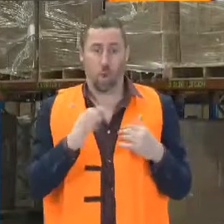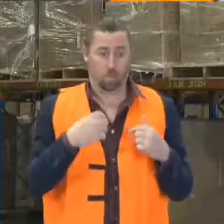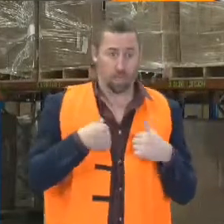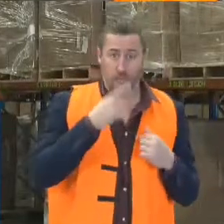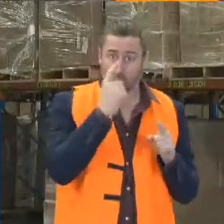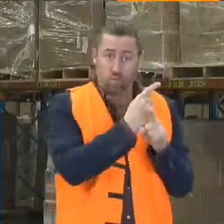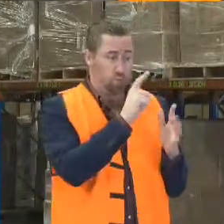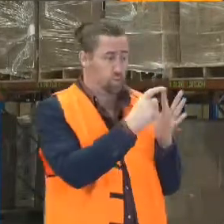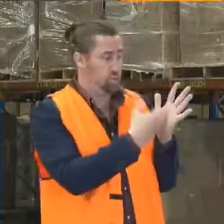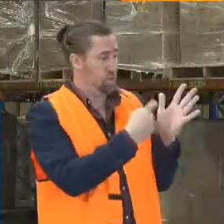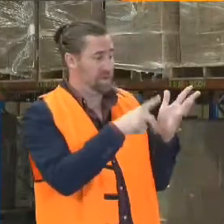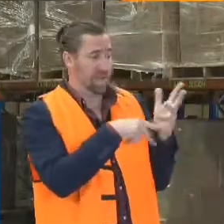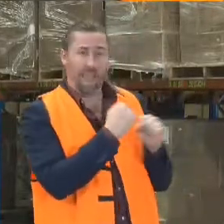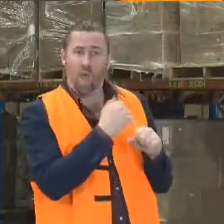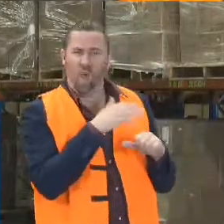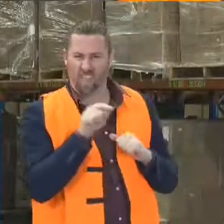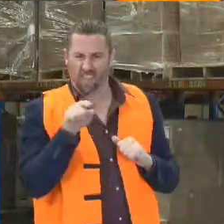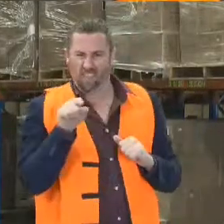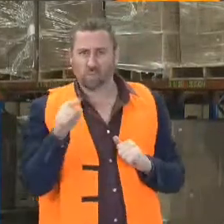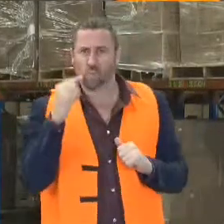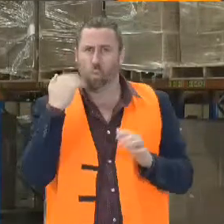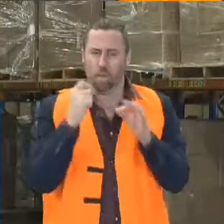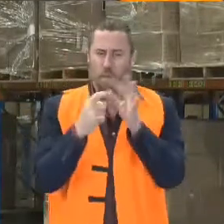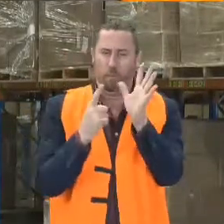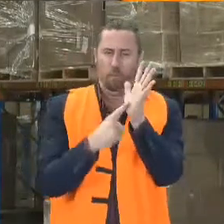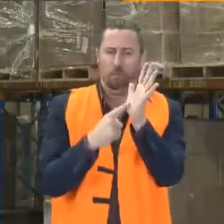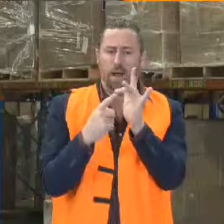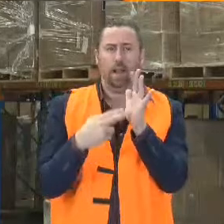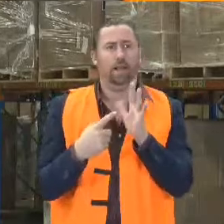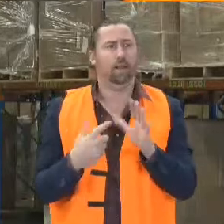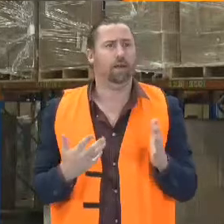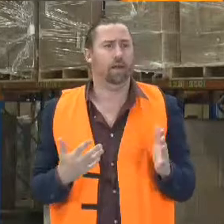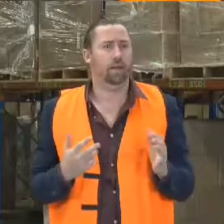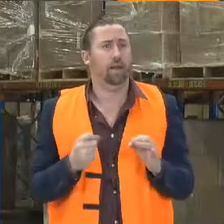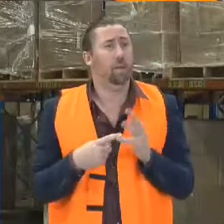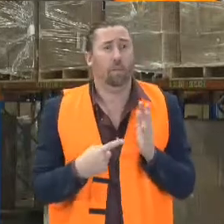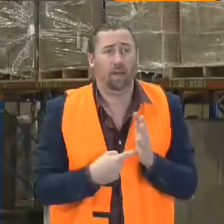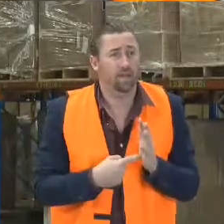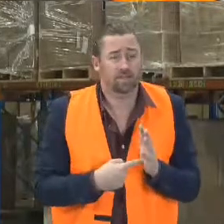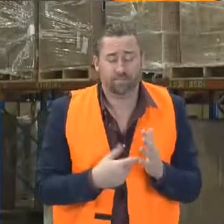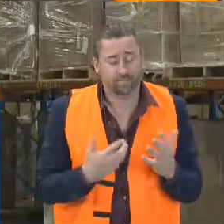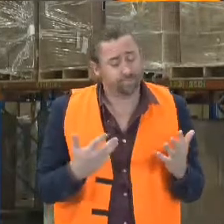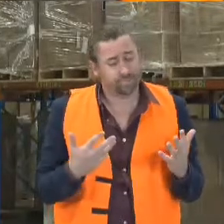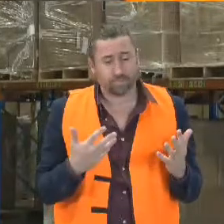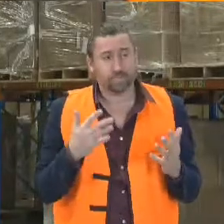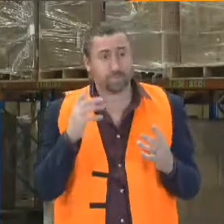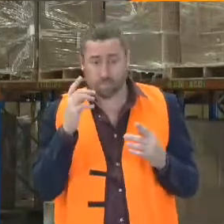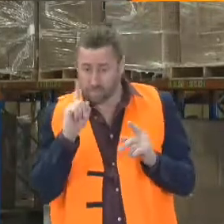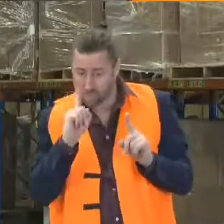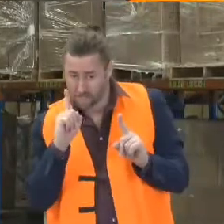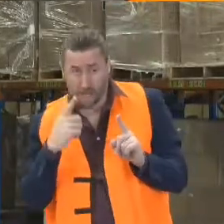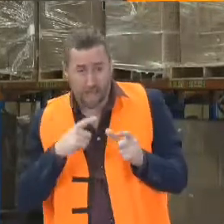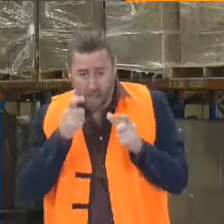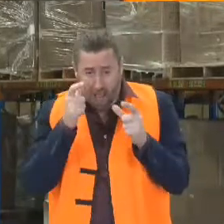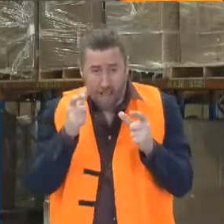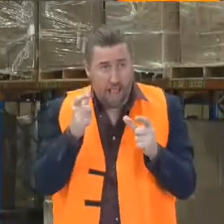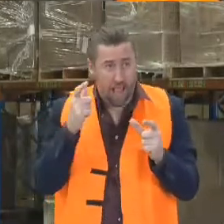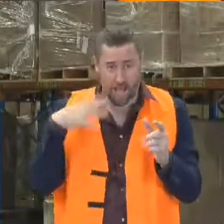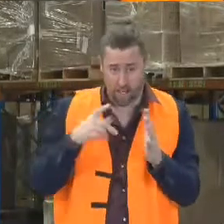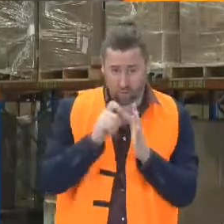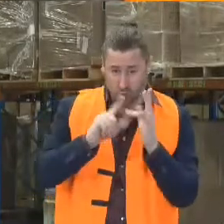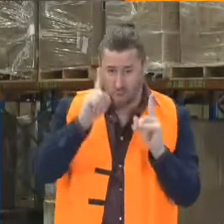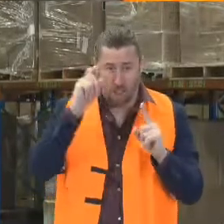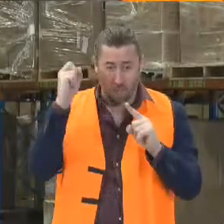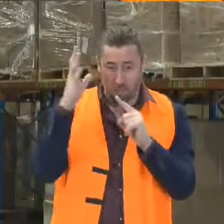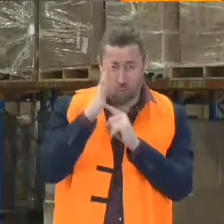talk to Dr. Young about the specifics of that case, but where there is critical care, the doctors will make those critical decisions.